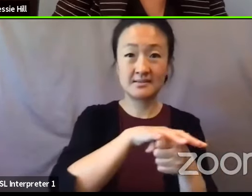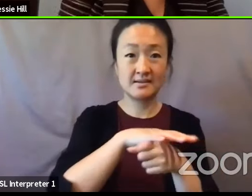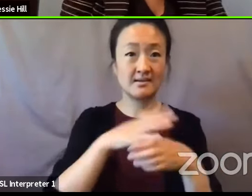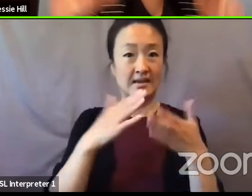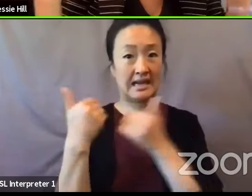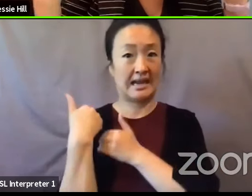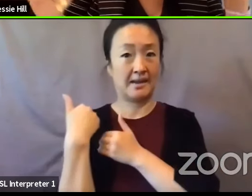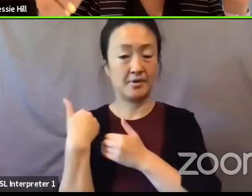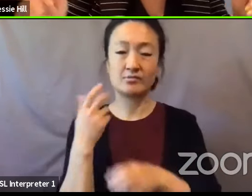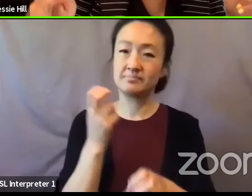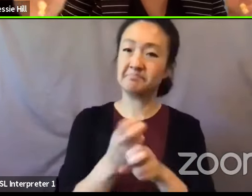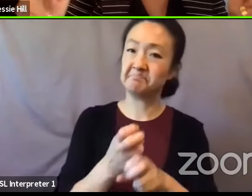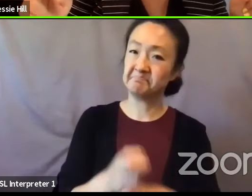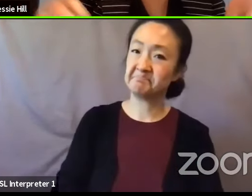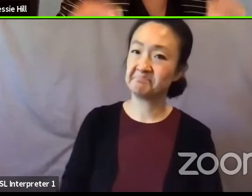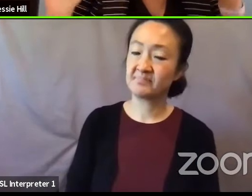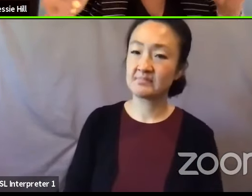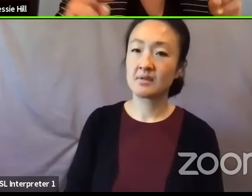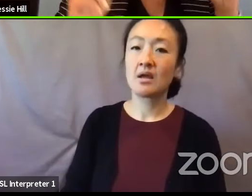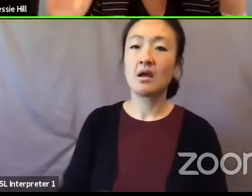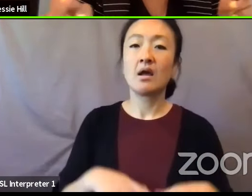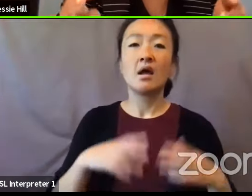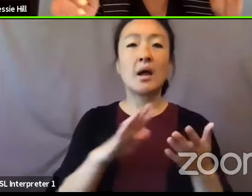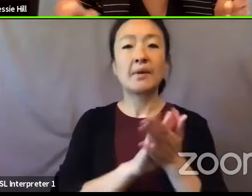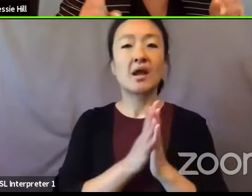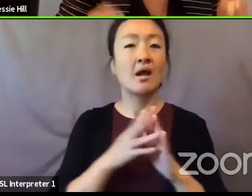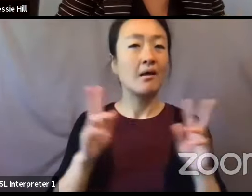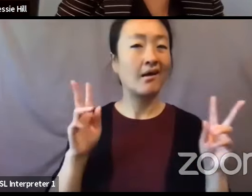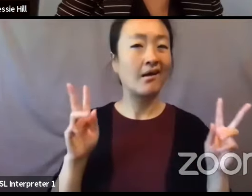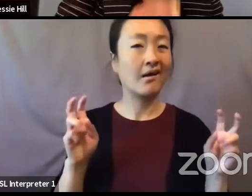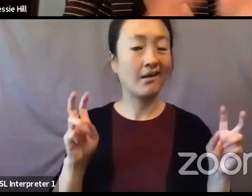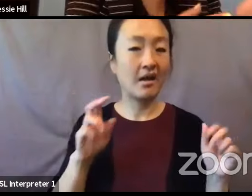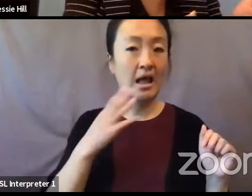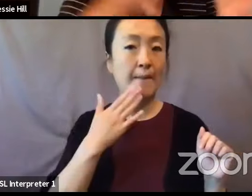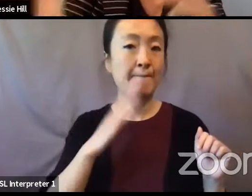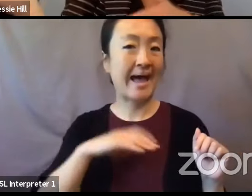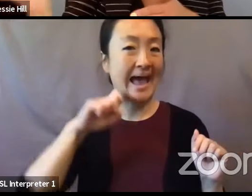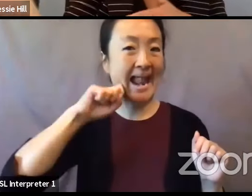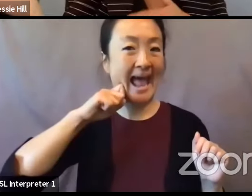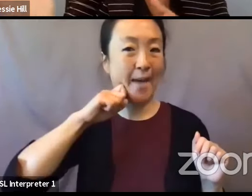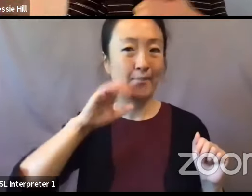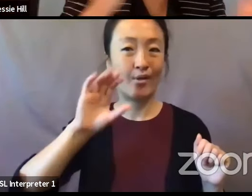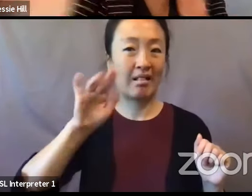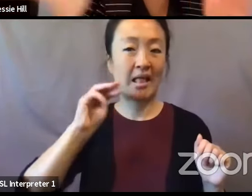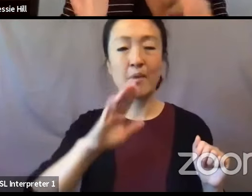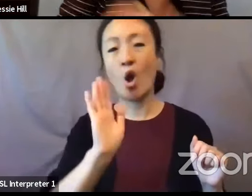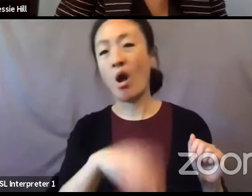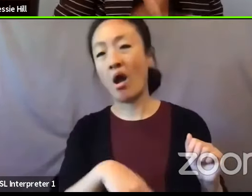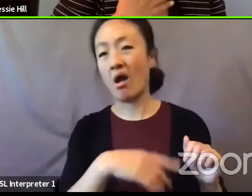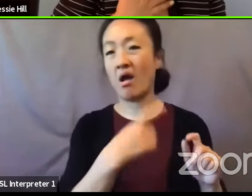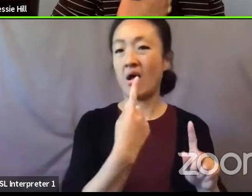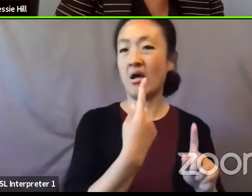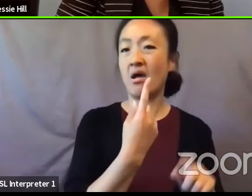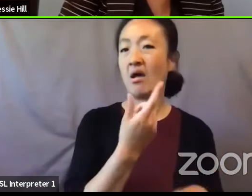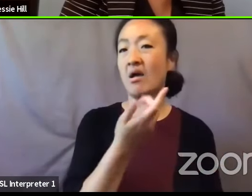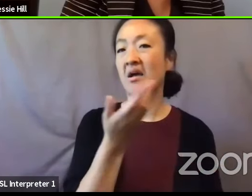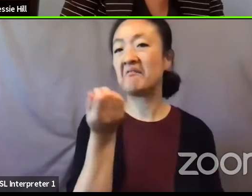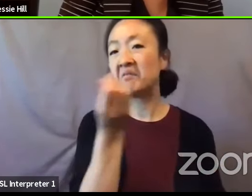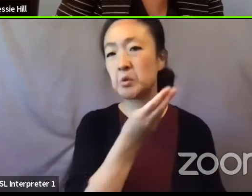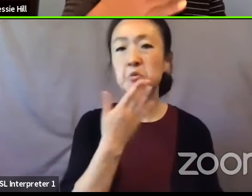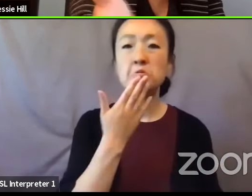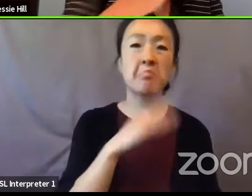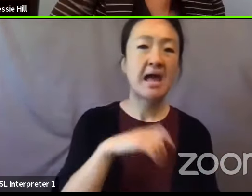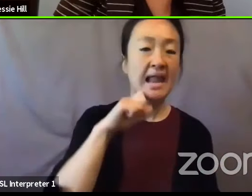know, it becomes a bad apples, right? Claim or problem in that context. Whereas, you know, so it's, to me, that's